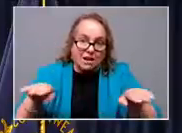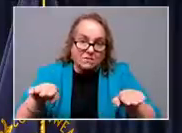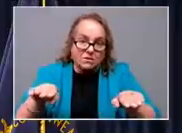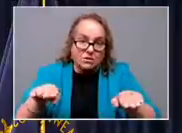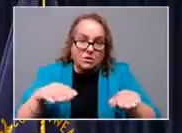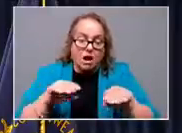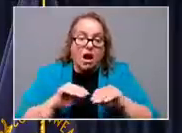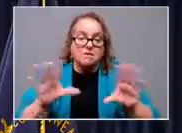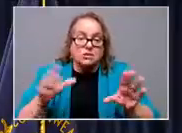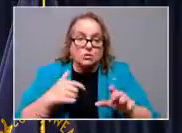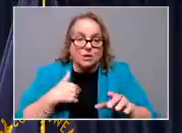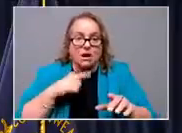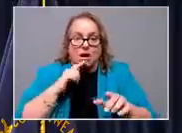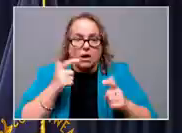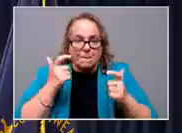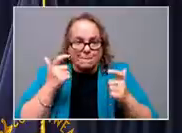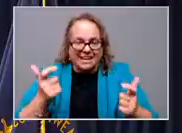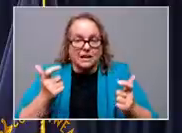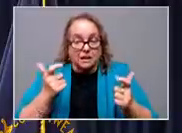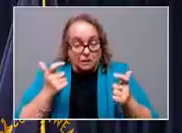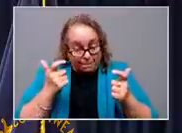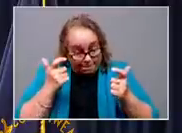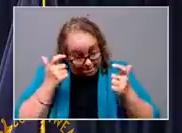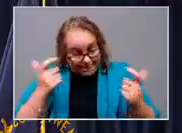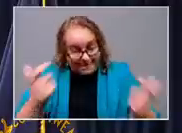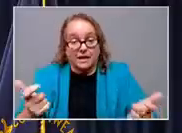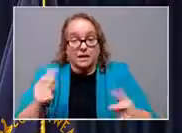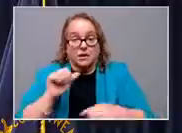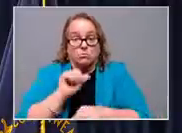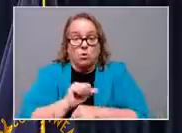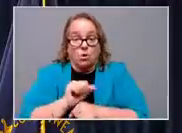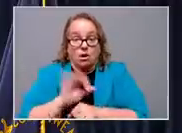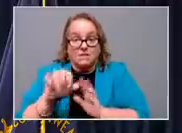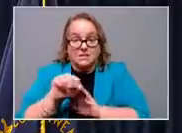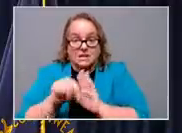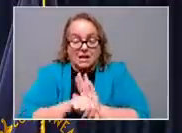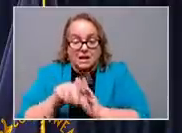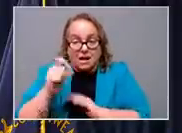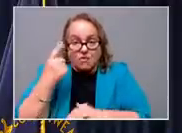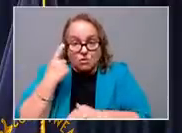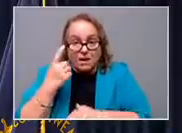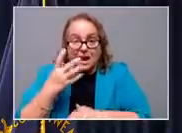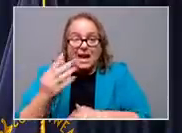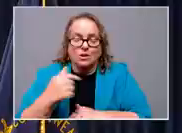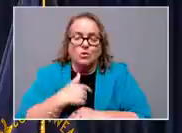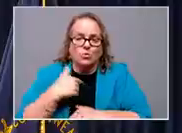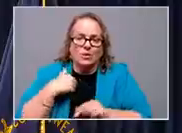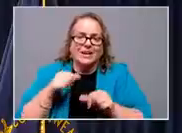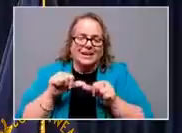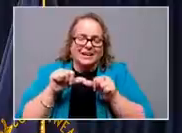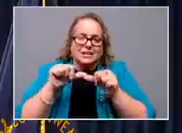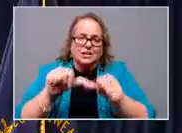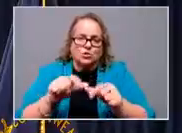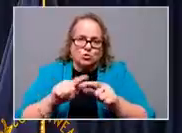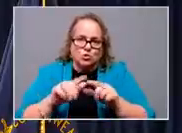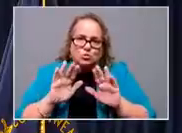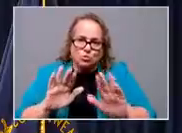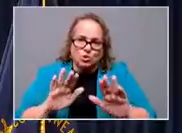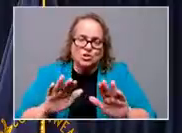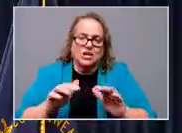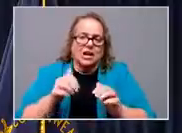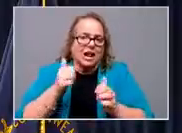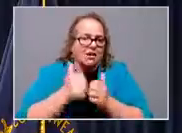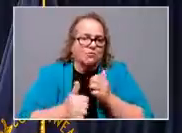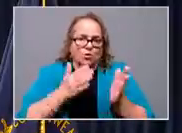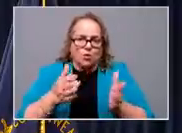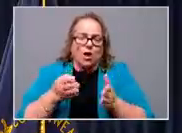big employer. And then we're continuing to push in every way we can through